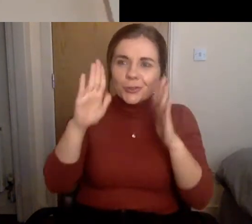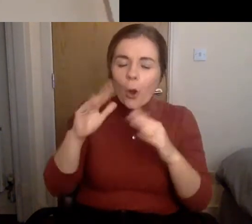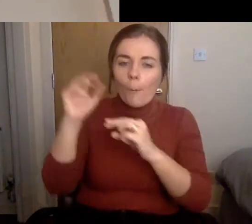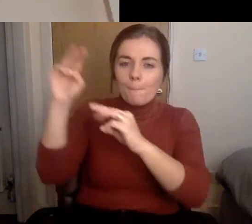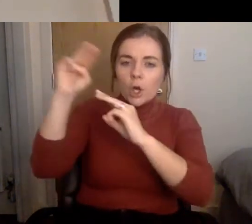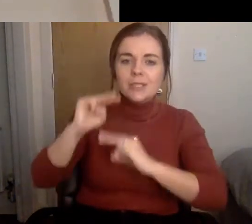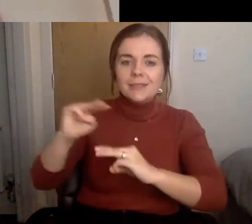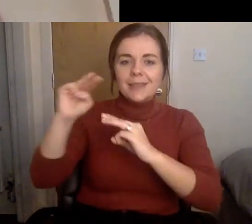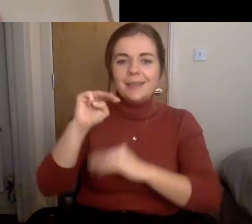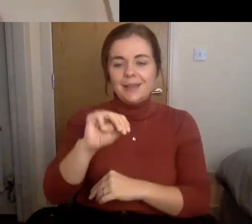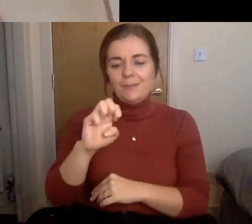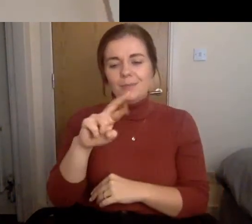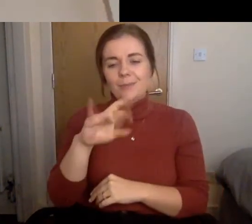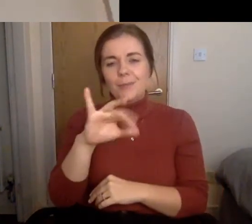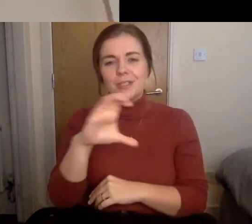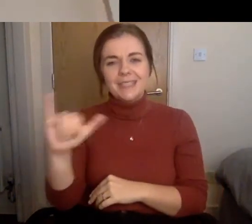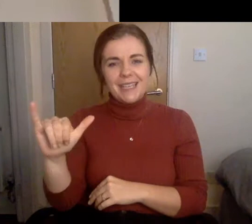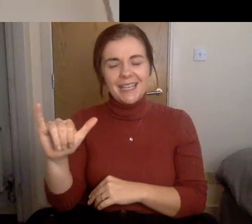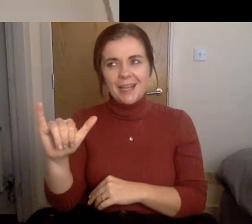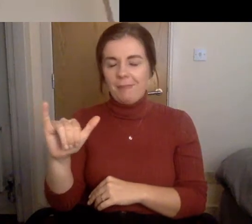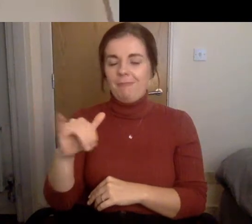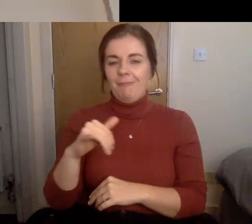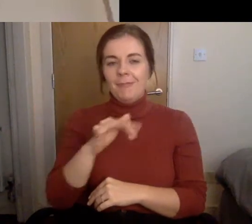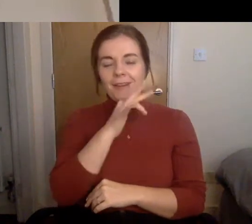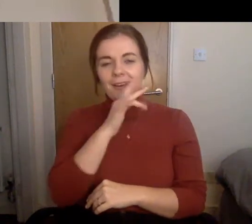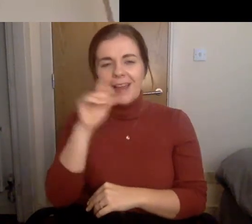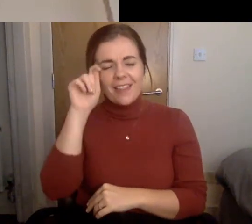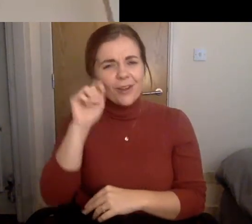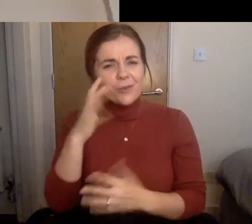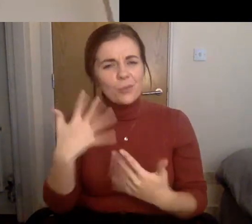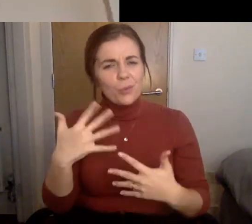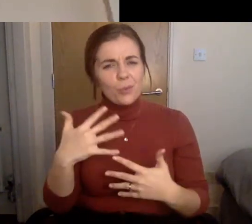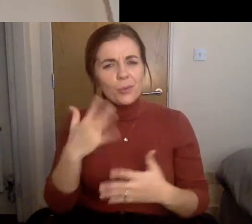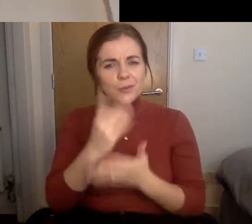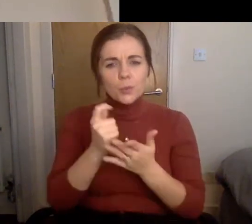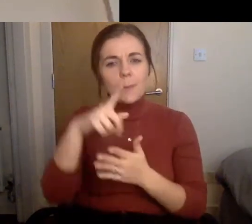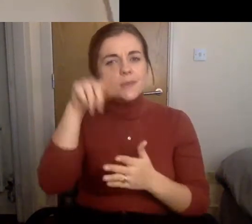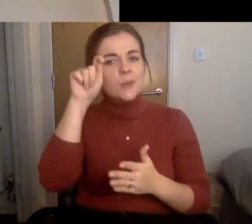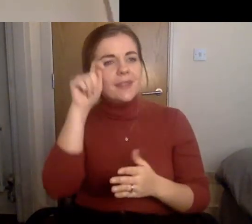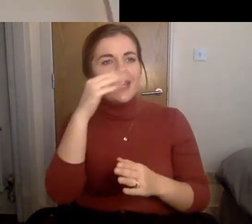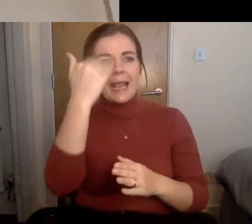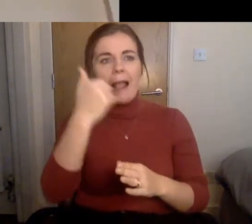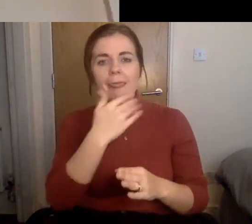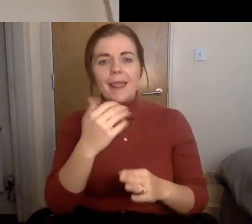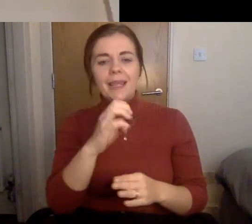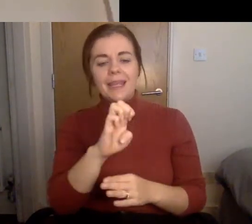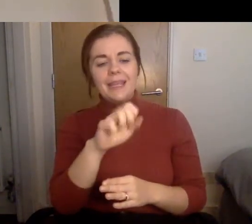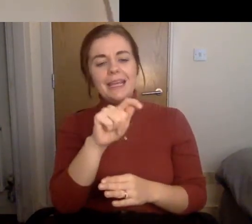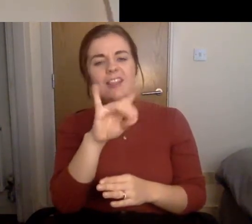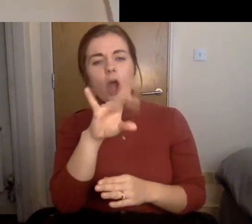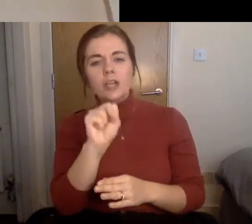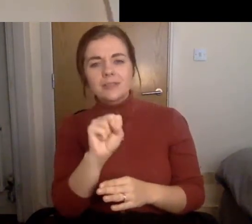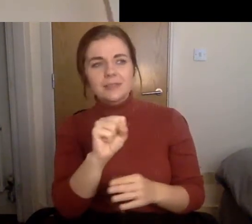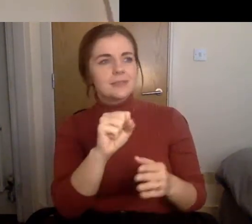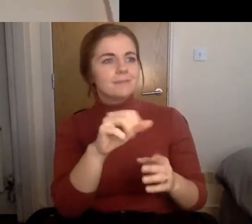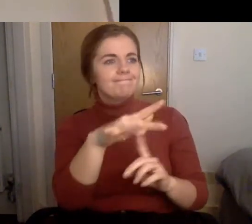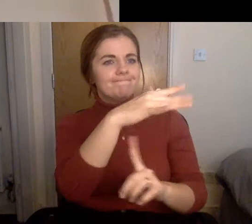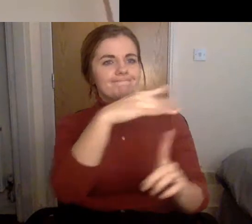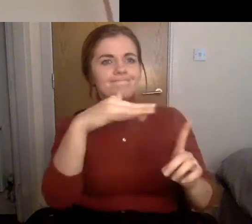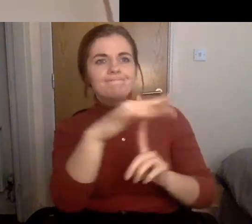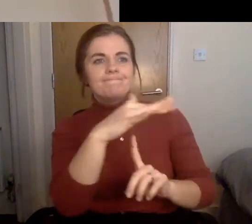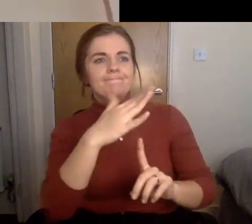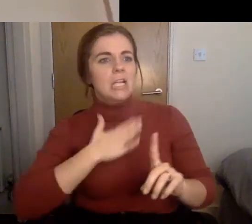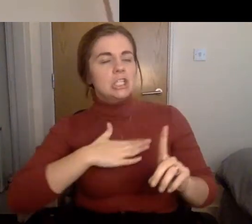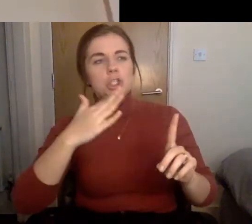it was kind of one of those things, because we tend to think about ethos, this kind of, arbitrary, abstract concept, kind of way that's aspirational and kind